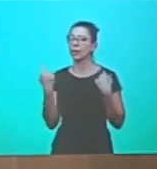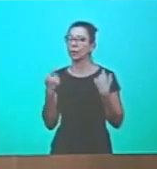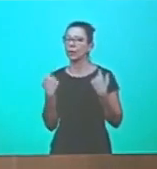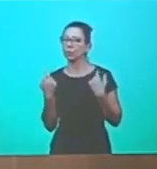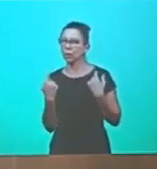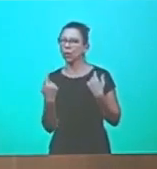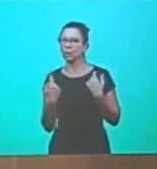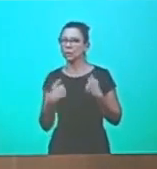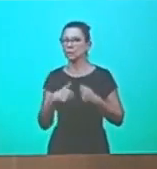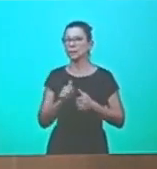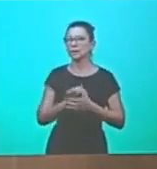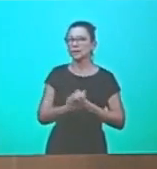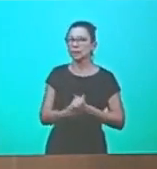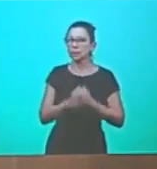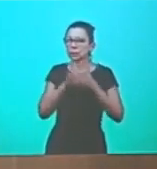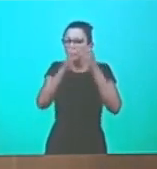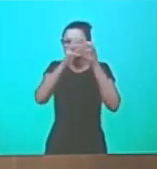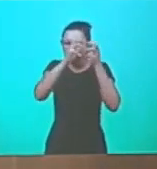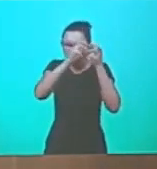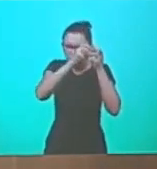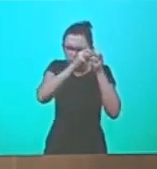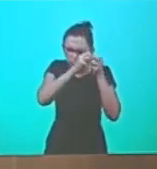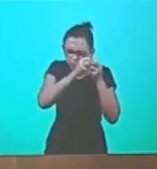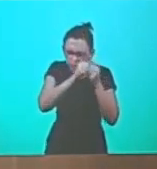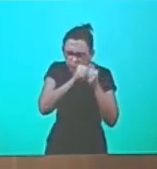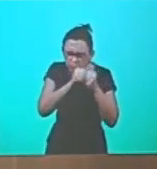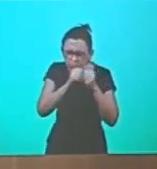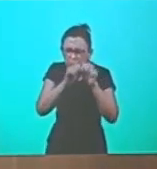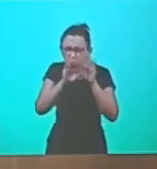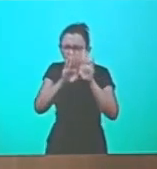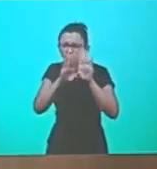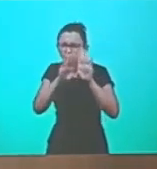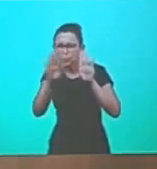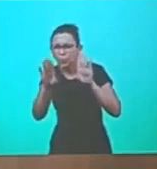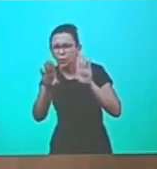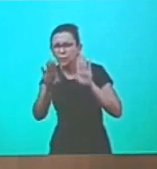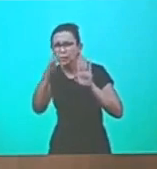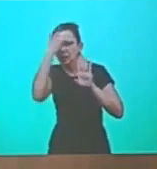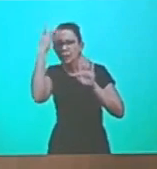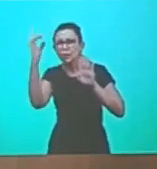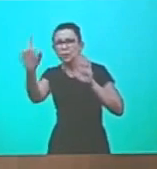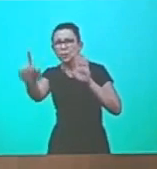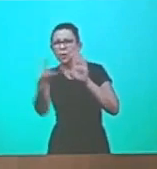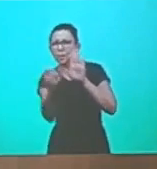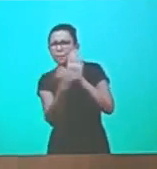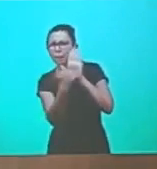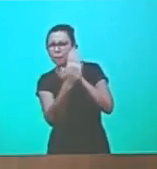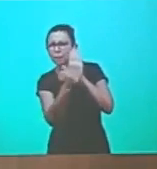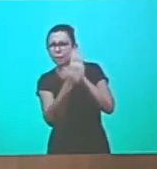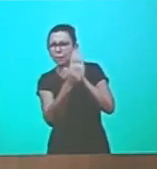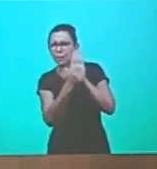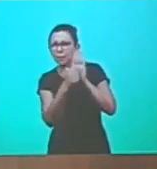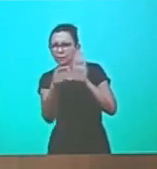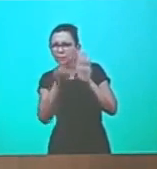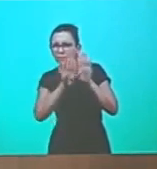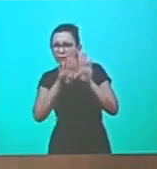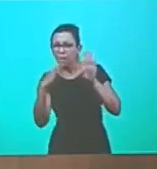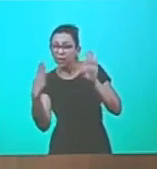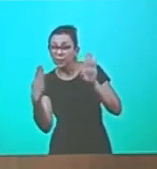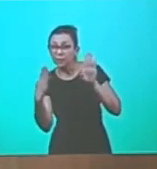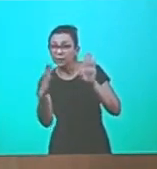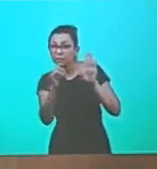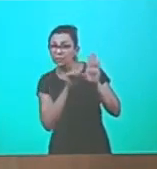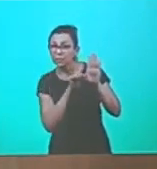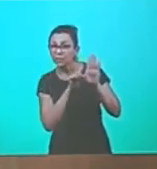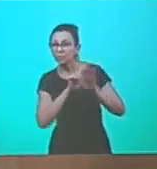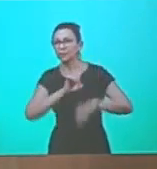When someone knocks on the doors of our house and it's dark and we don't know who it is, do we let them in? No, we do not let them in. The word of the Lord